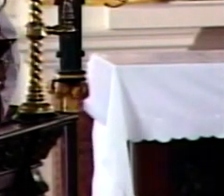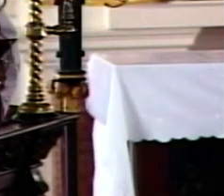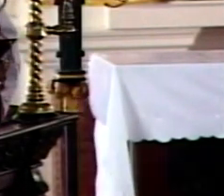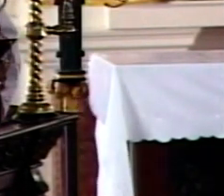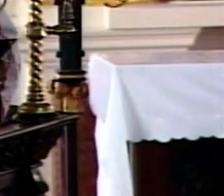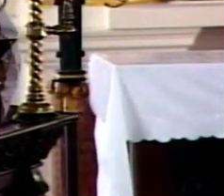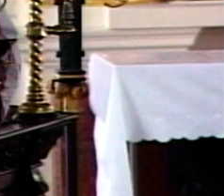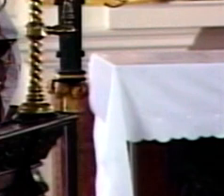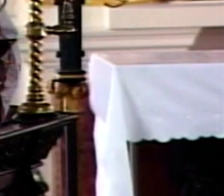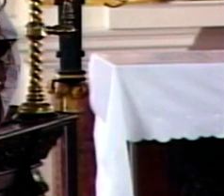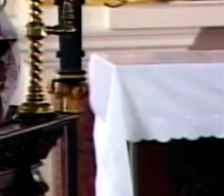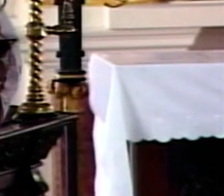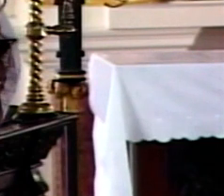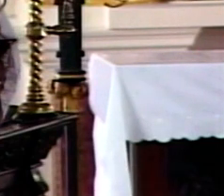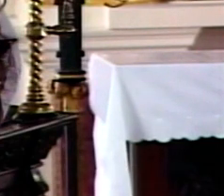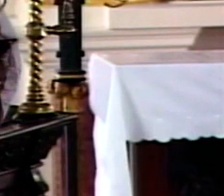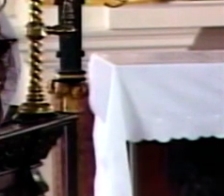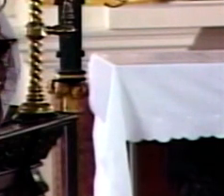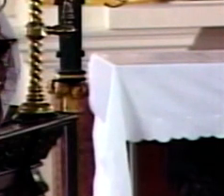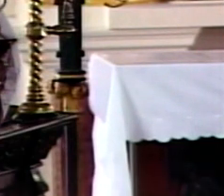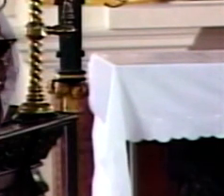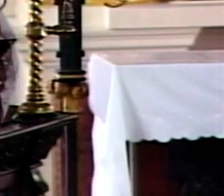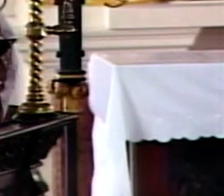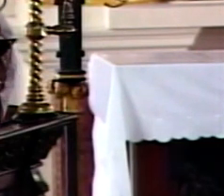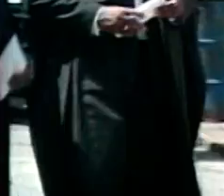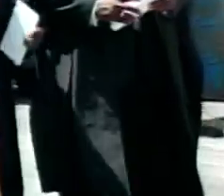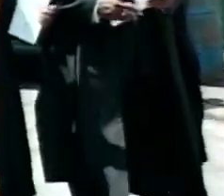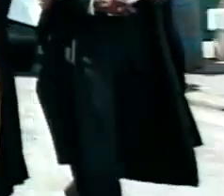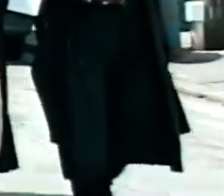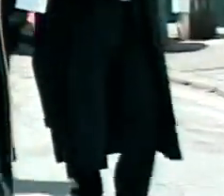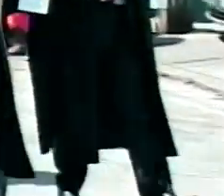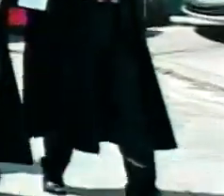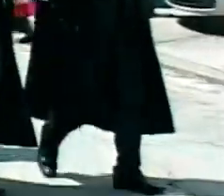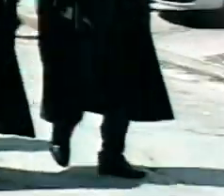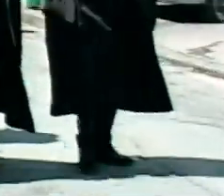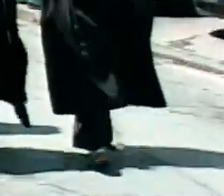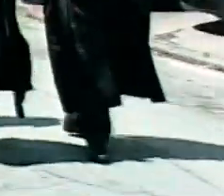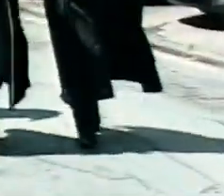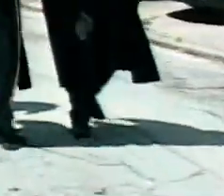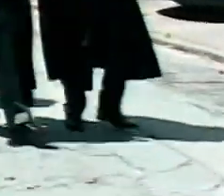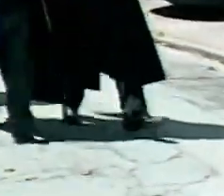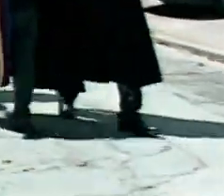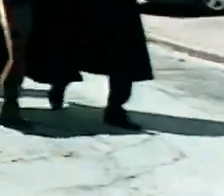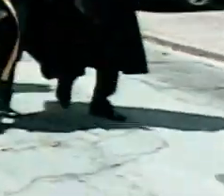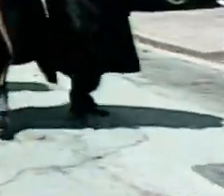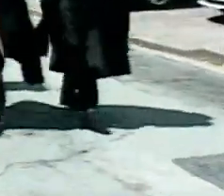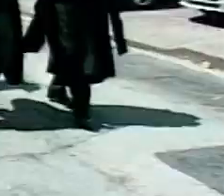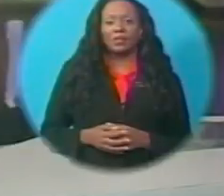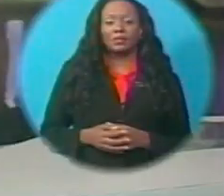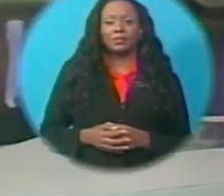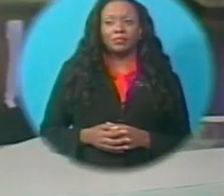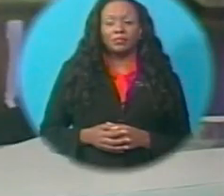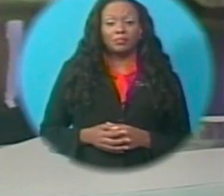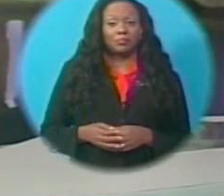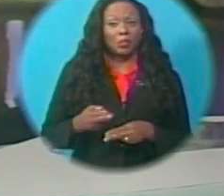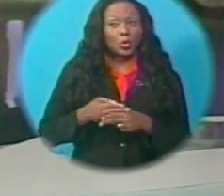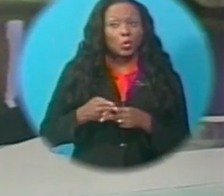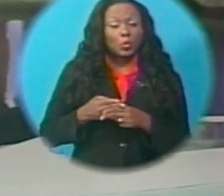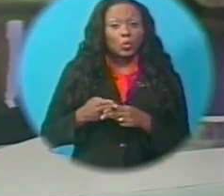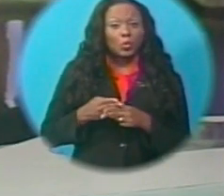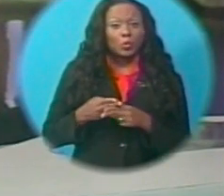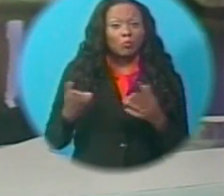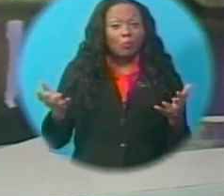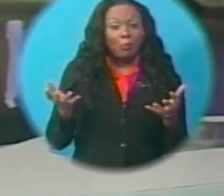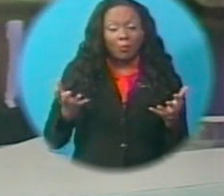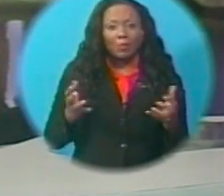neighbor, also the enemies. Shane Jones, CBC News. Well, Barbados